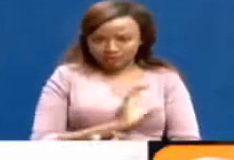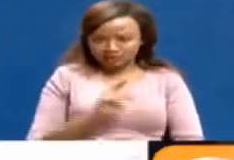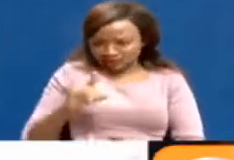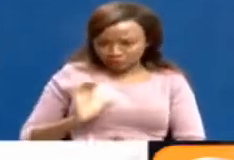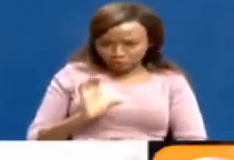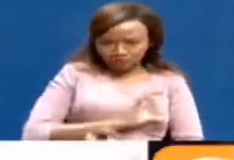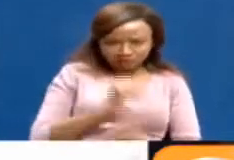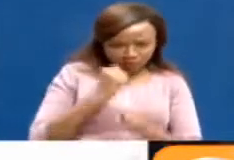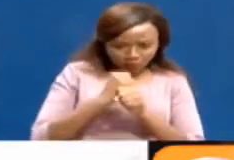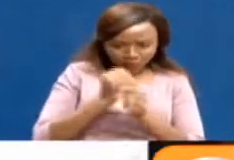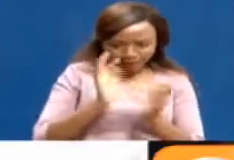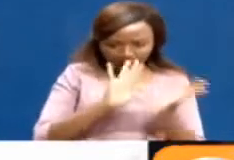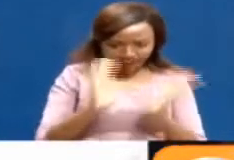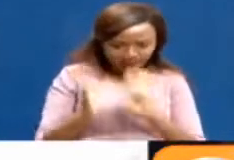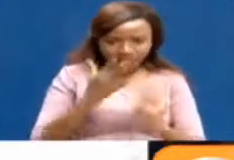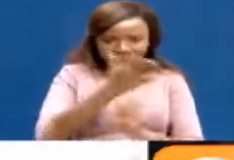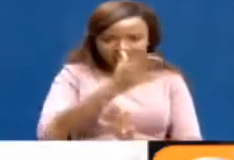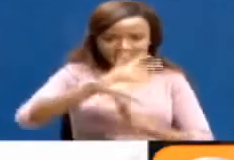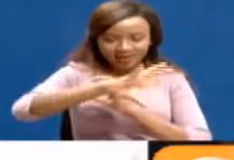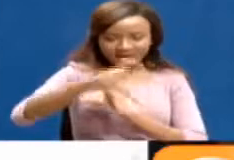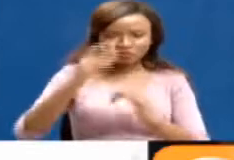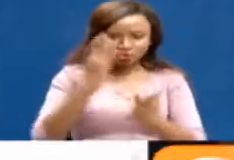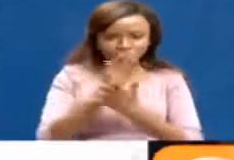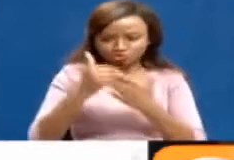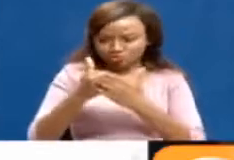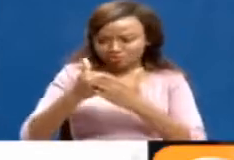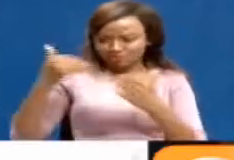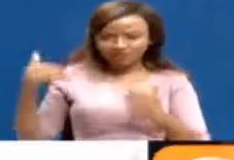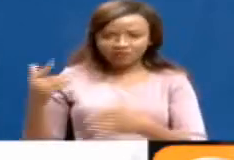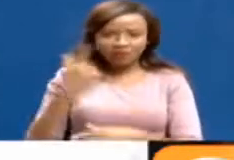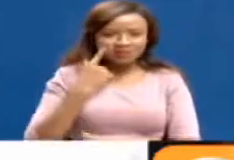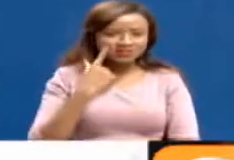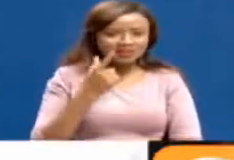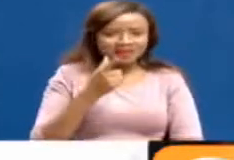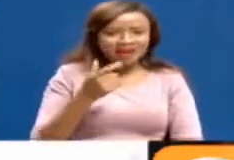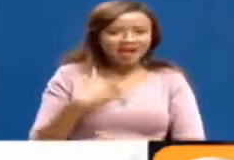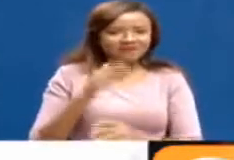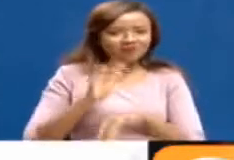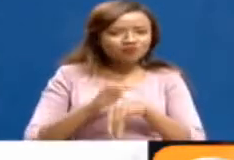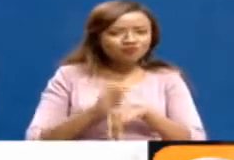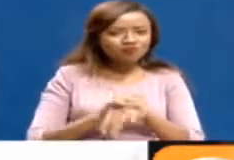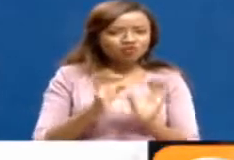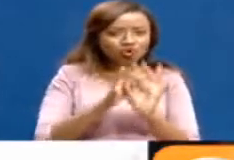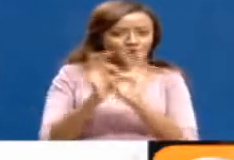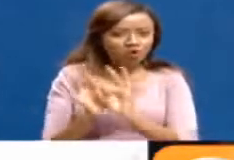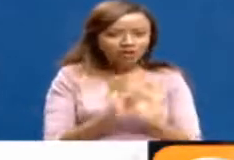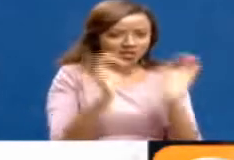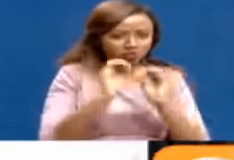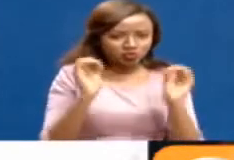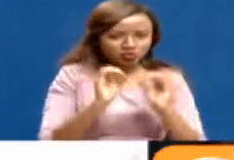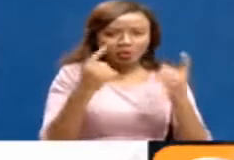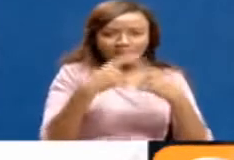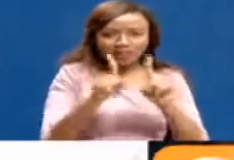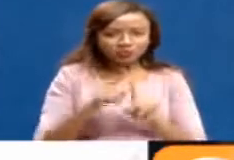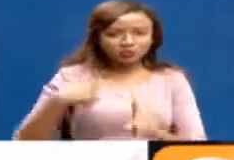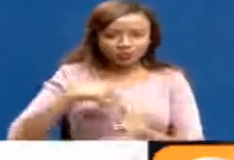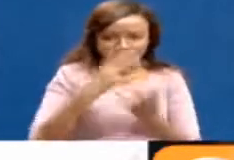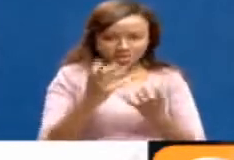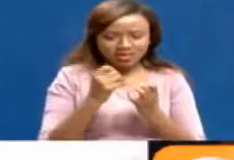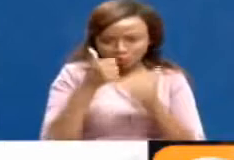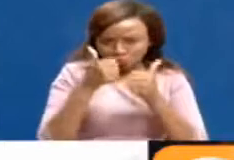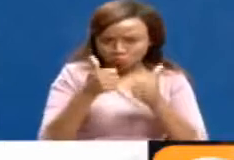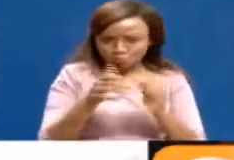We've seen in the beginning there wasn't very good coordination, and there's need for coordination between the national government and the county